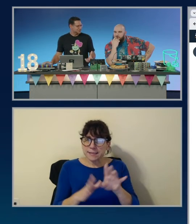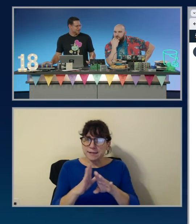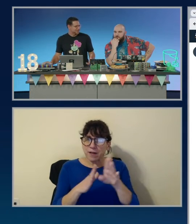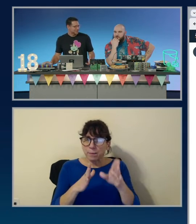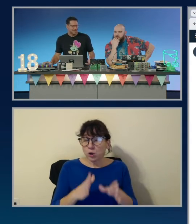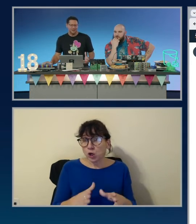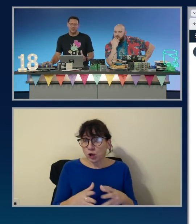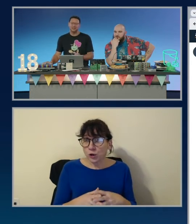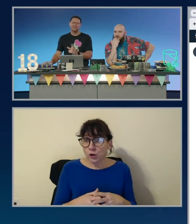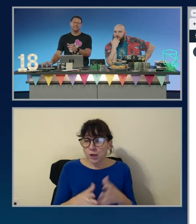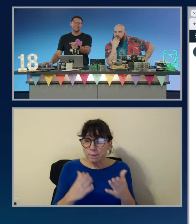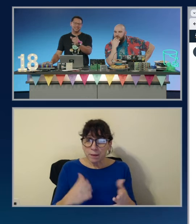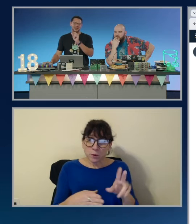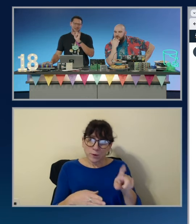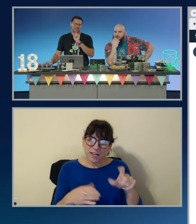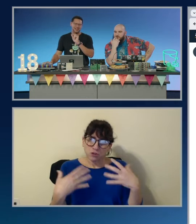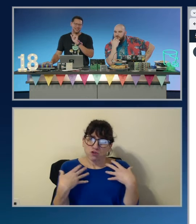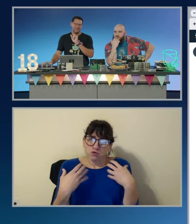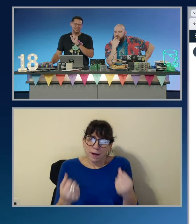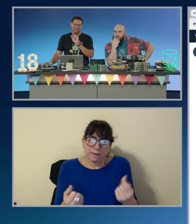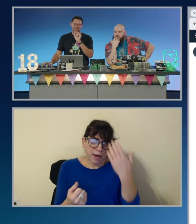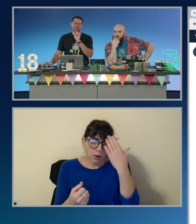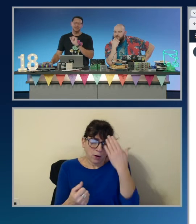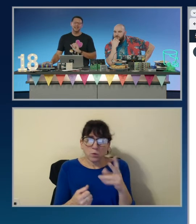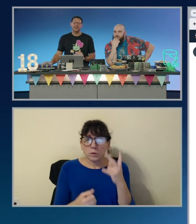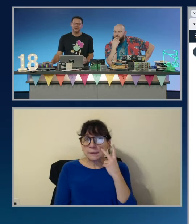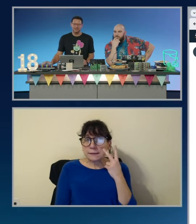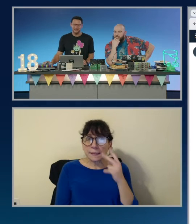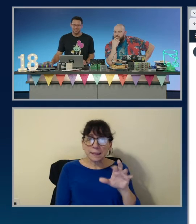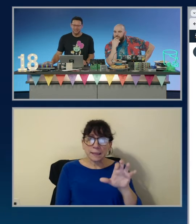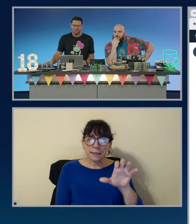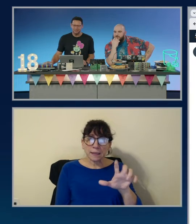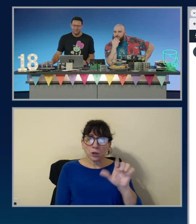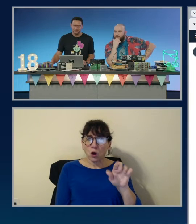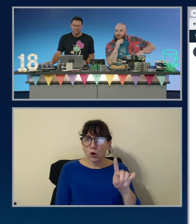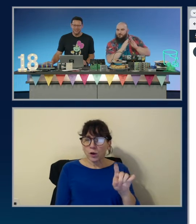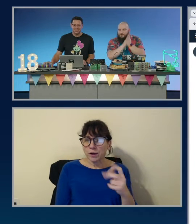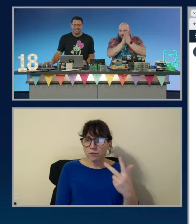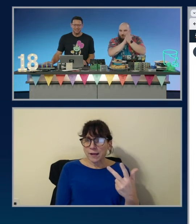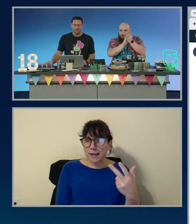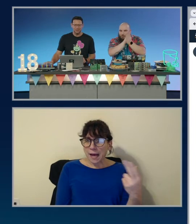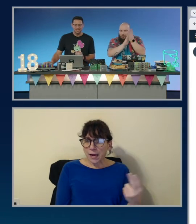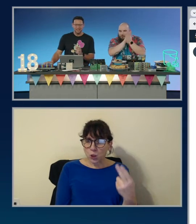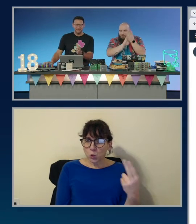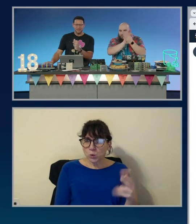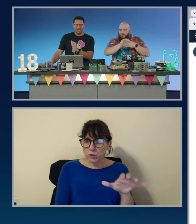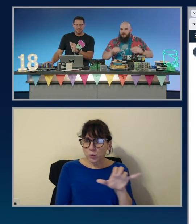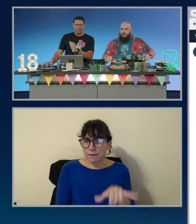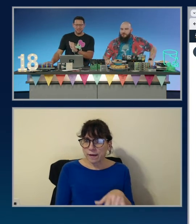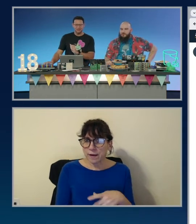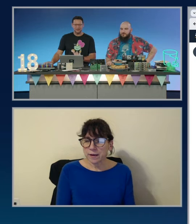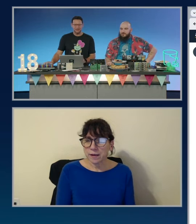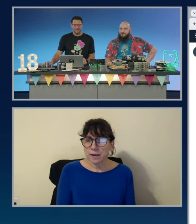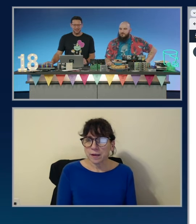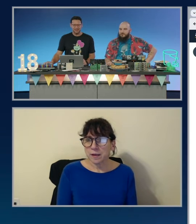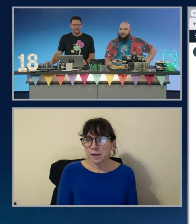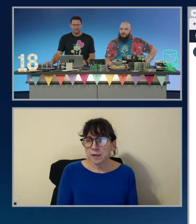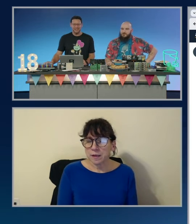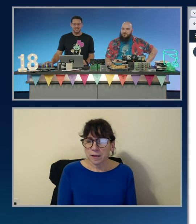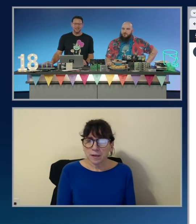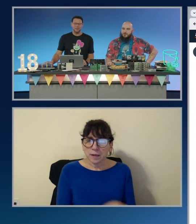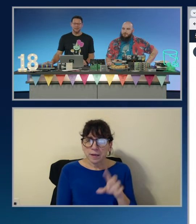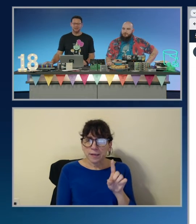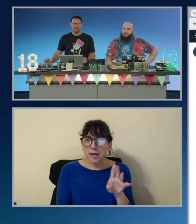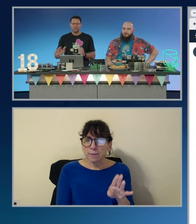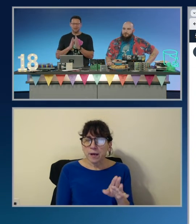you need strength. I don't know. Let's see how Claude 3 Haiku is doing it. All right. So give me a database joke for a